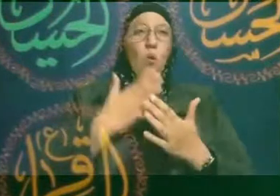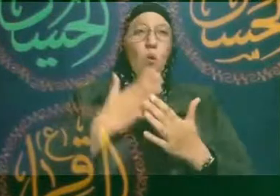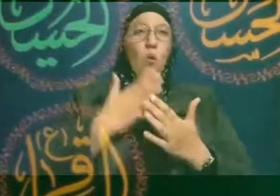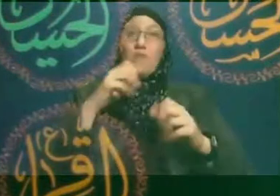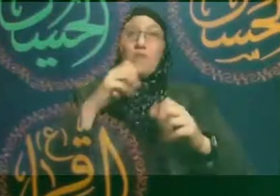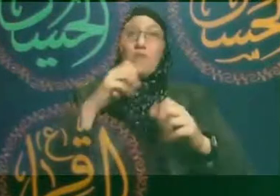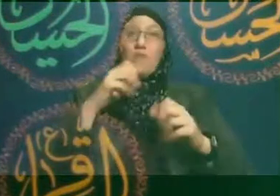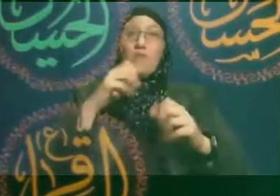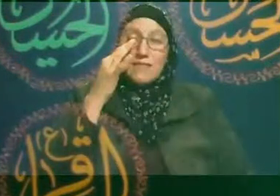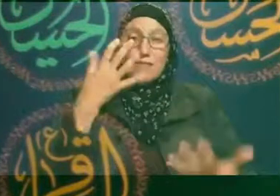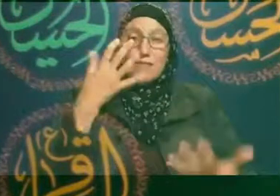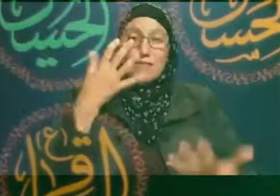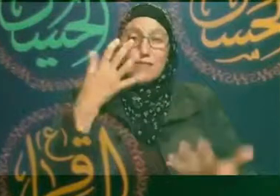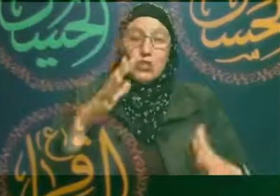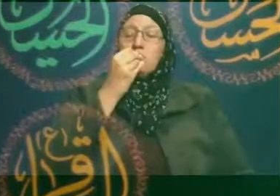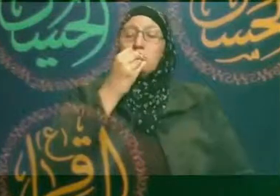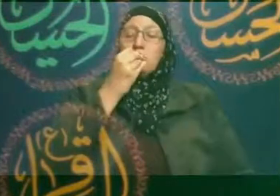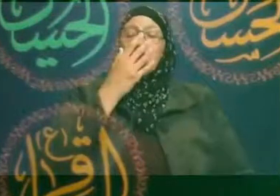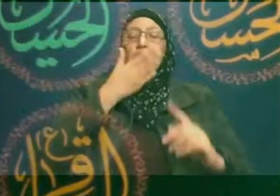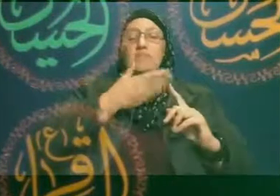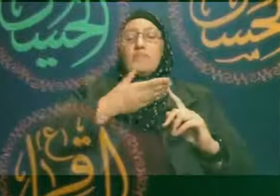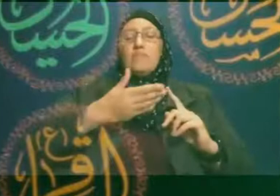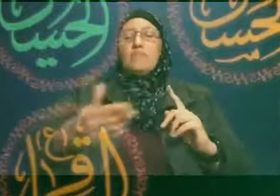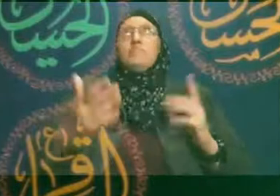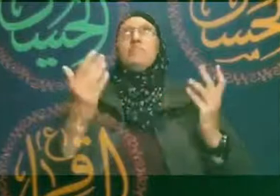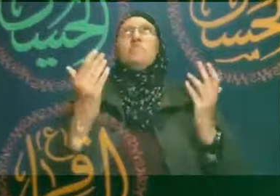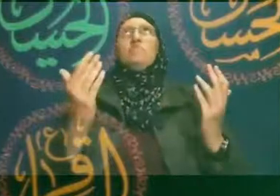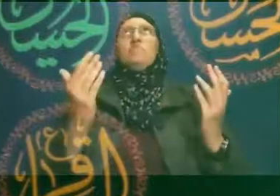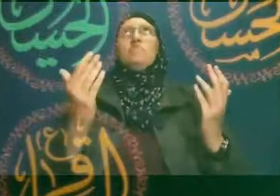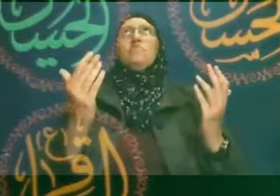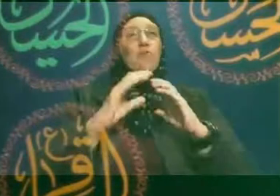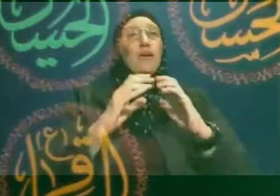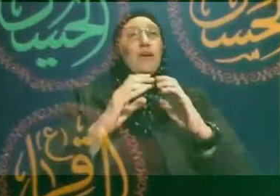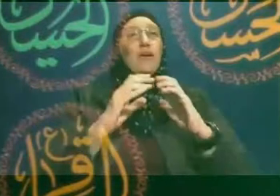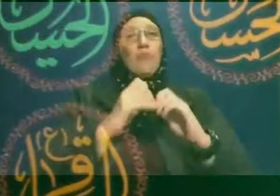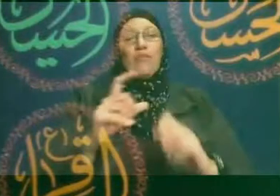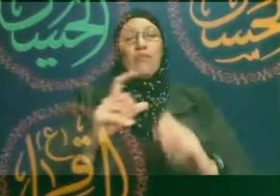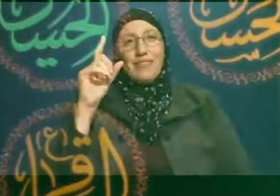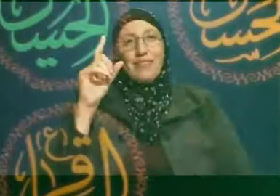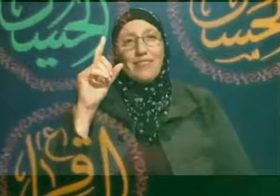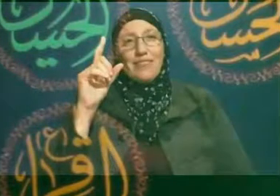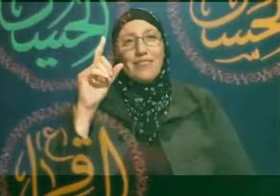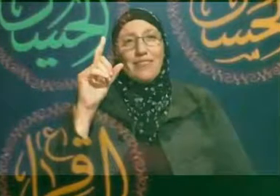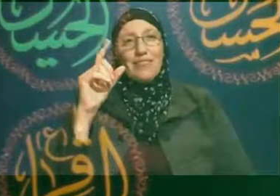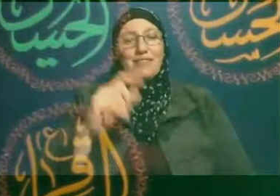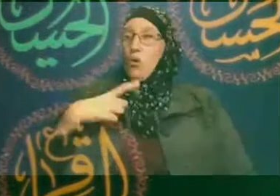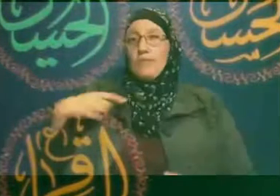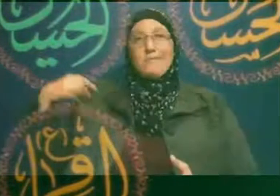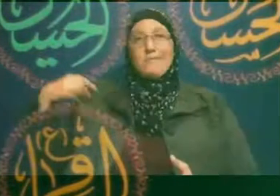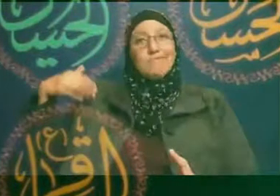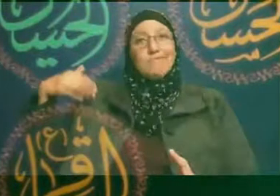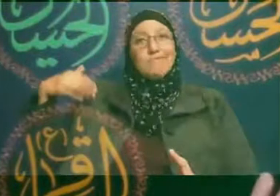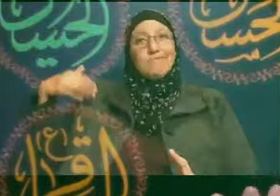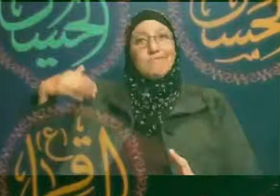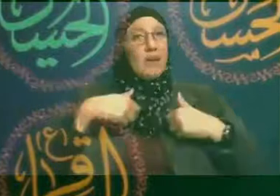merrier, to communicate with the Divine. Remember, in this series, we've been exploring the means of communicate, or